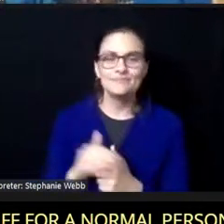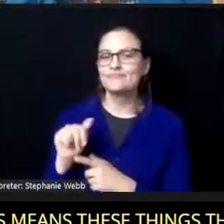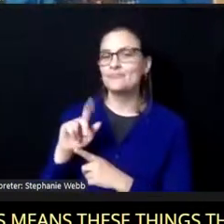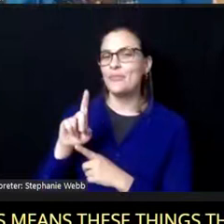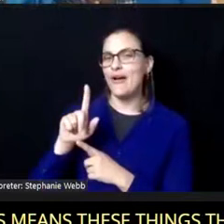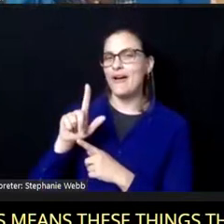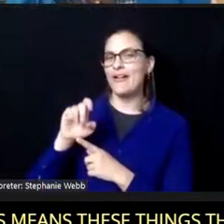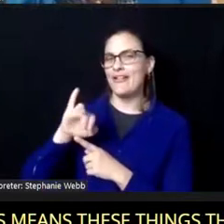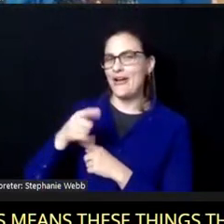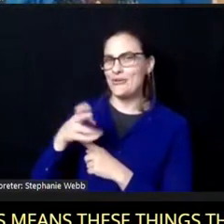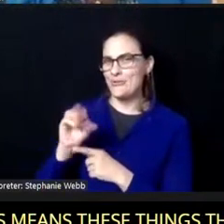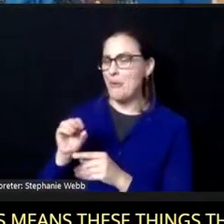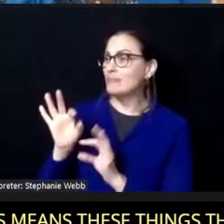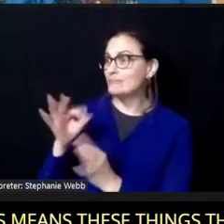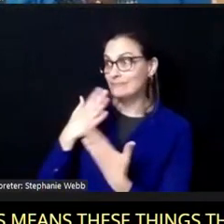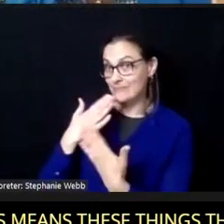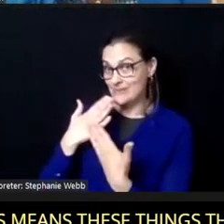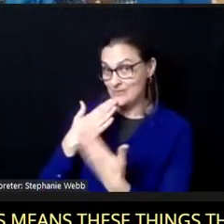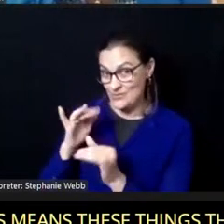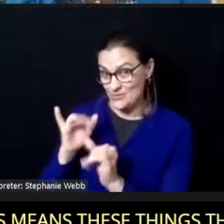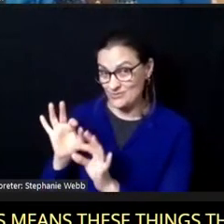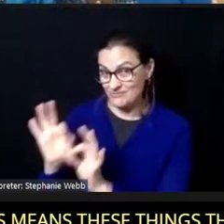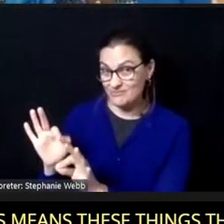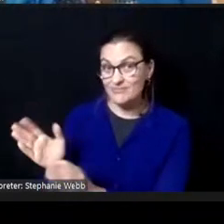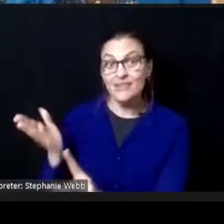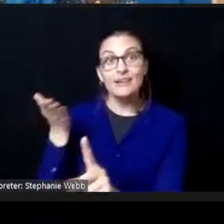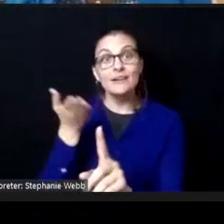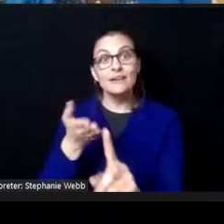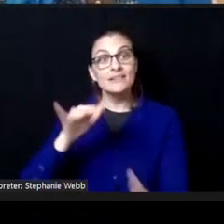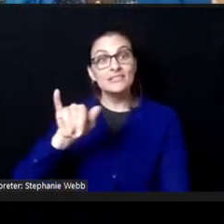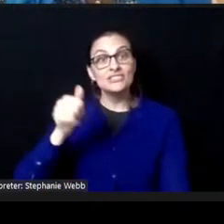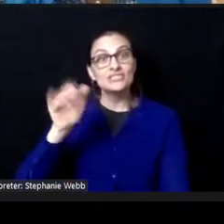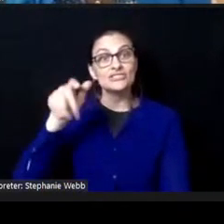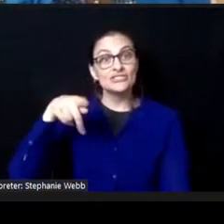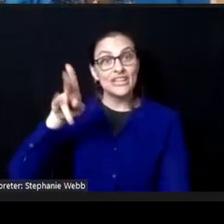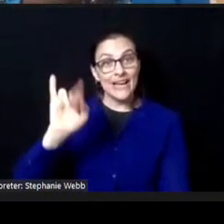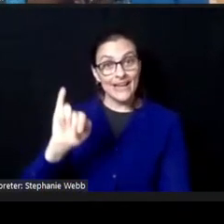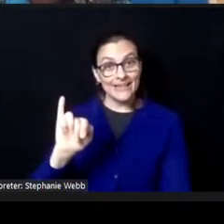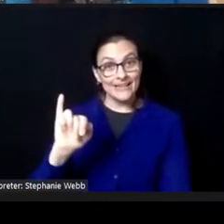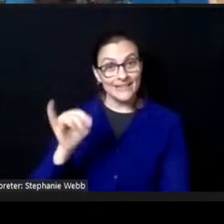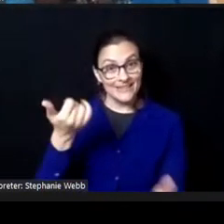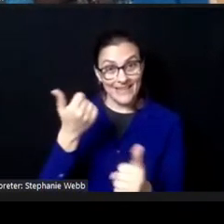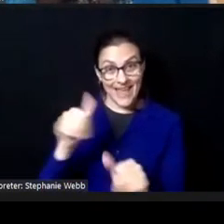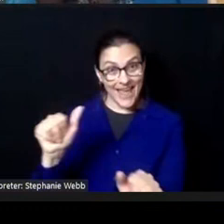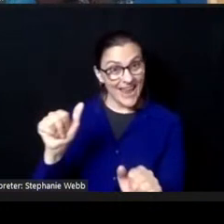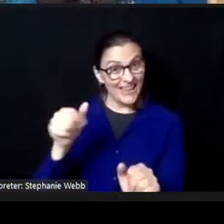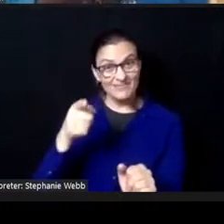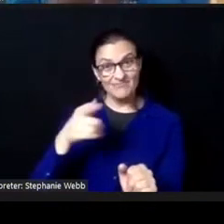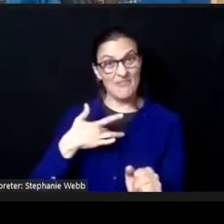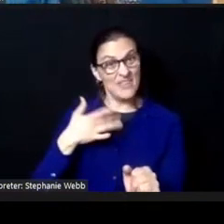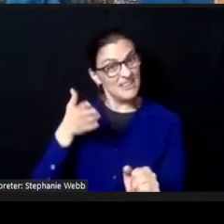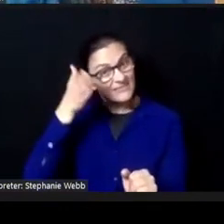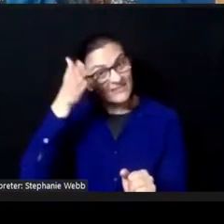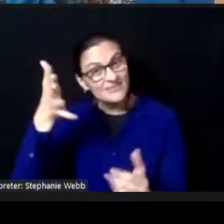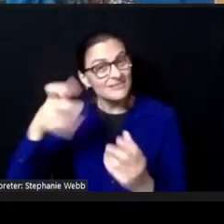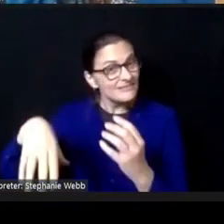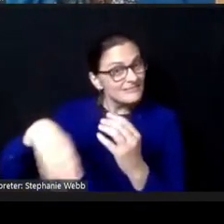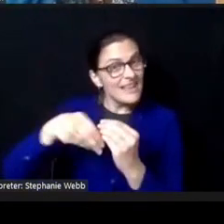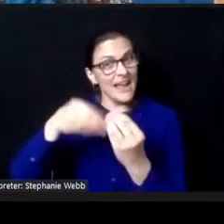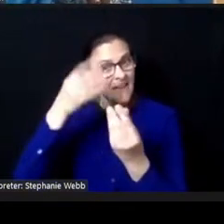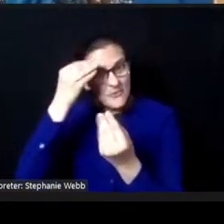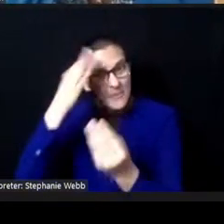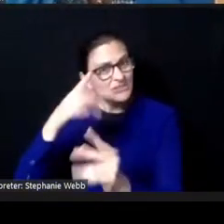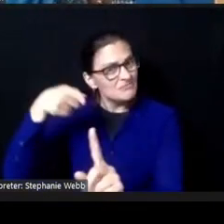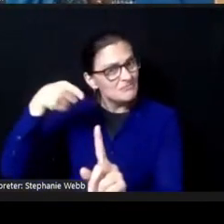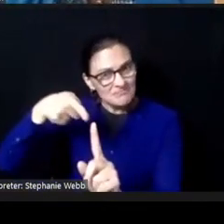think would be helpful for you in the future? Okay, well, yes. I would really like to see something there that said